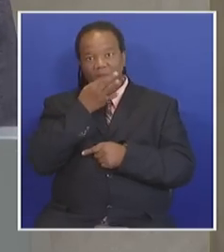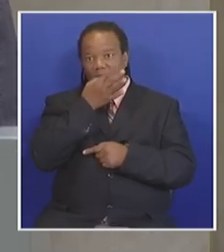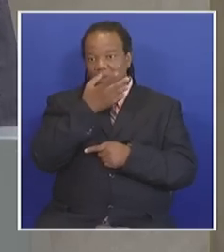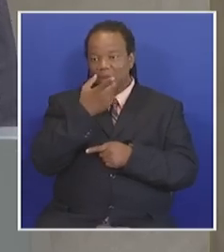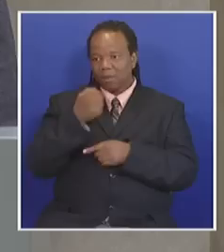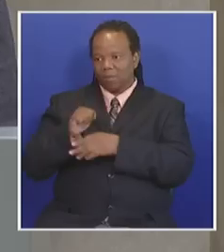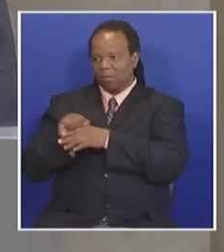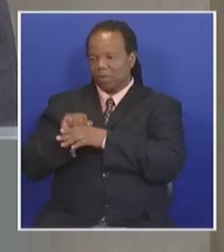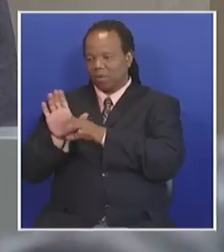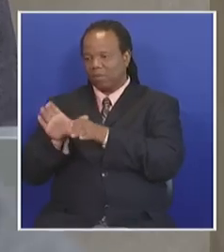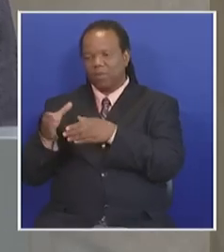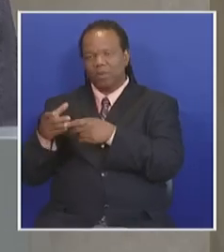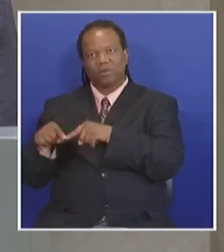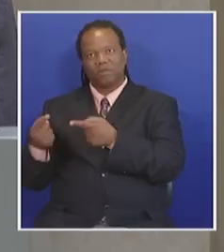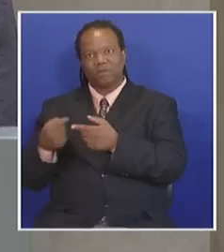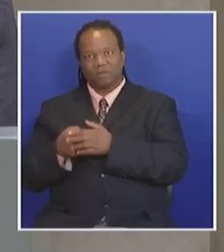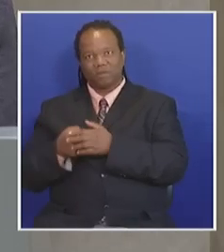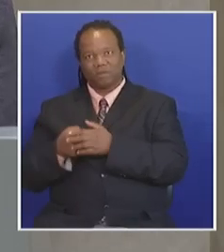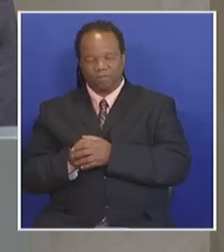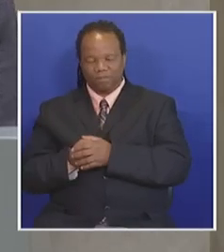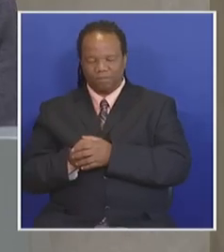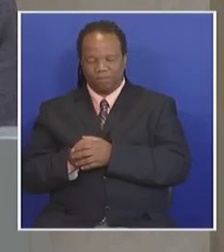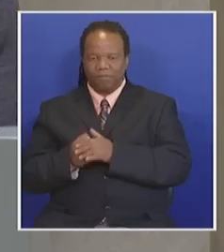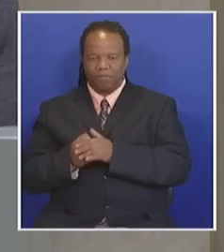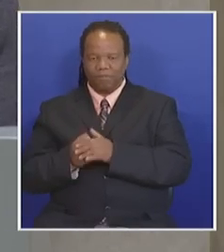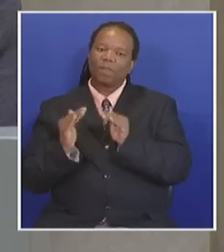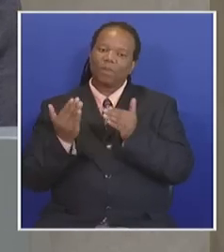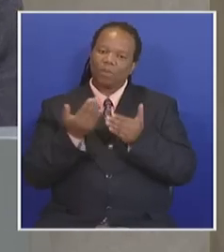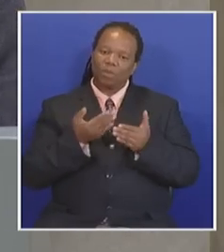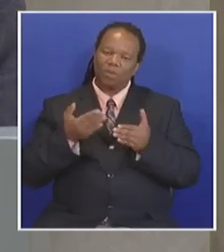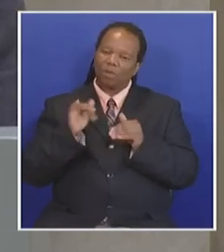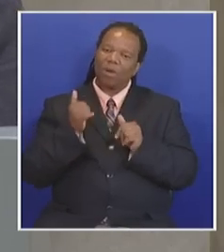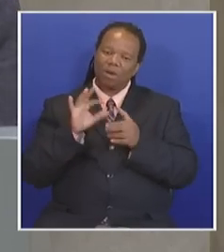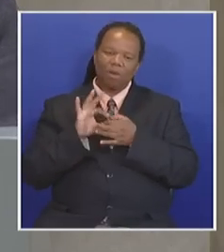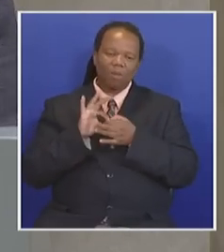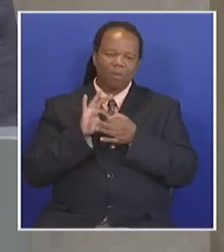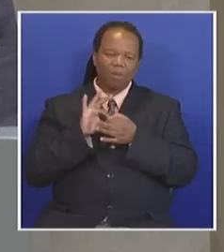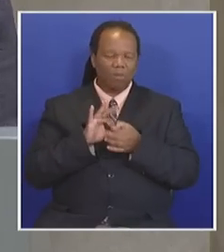advancement and the effort to reaffirm unyielding commitment to pursue